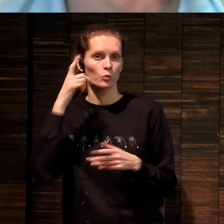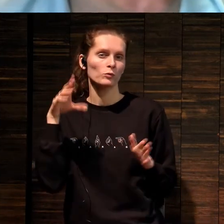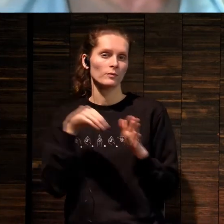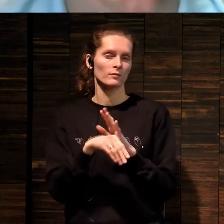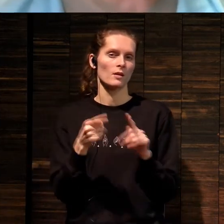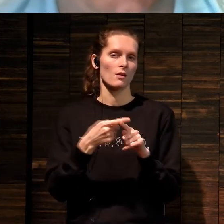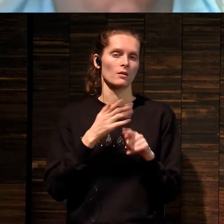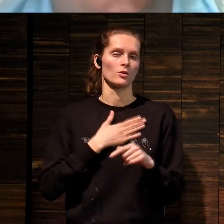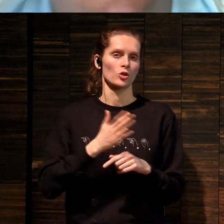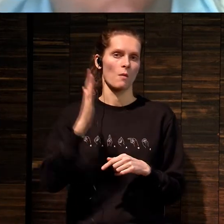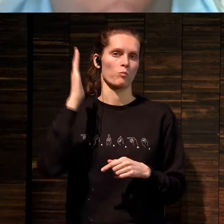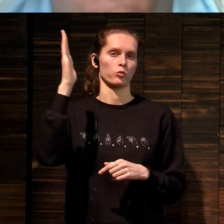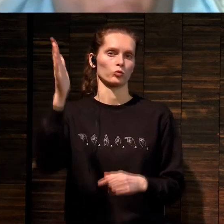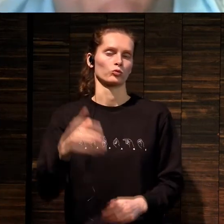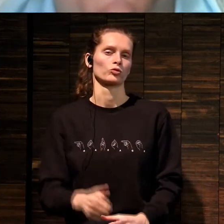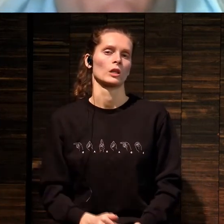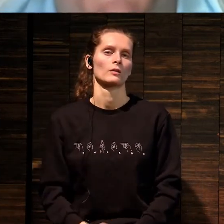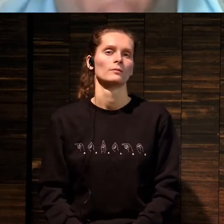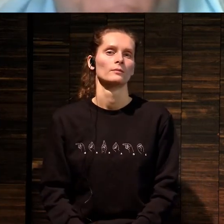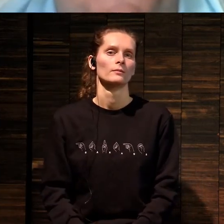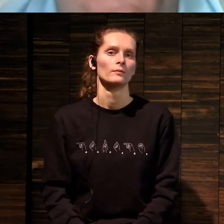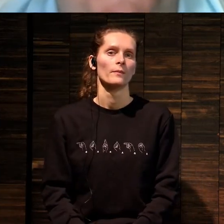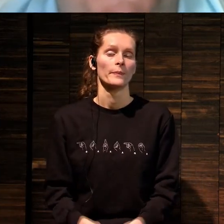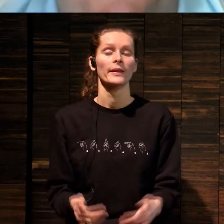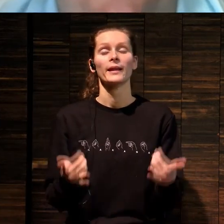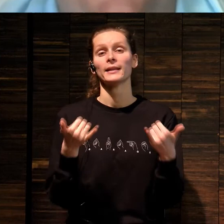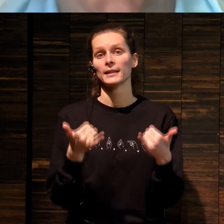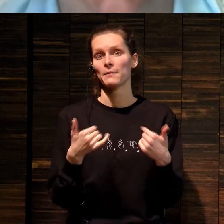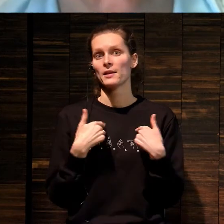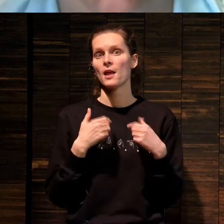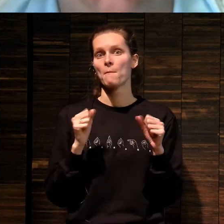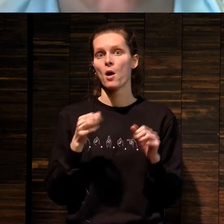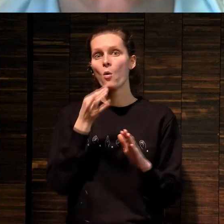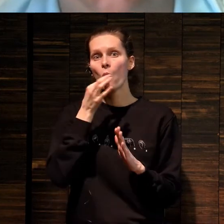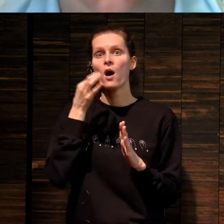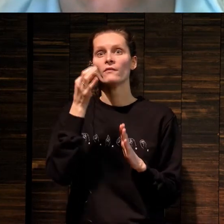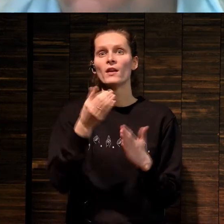I guess now I can answer any questions that you guys might have.